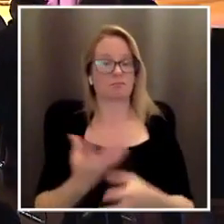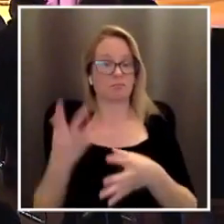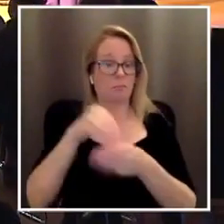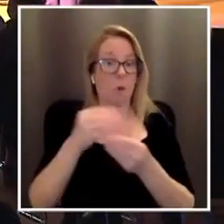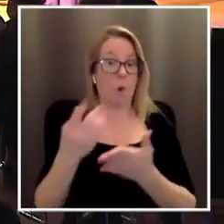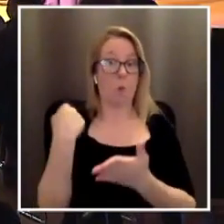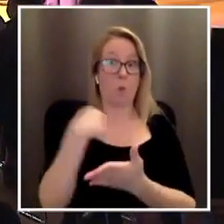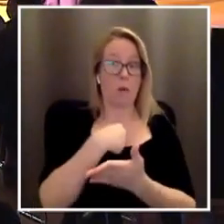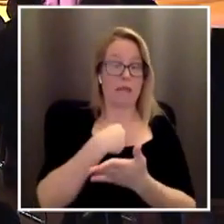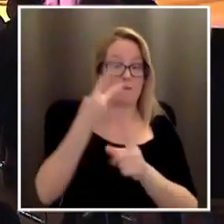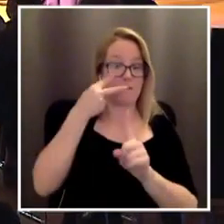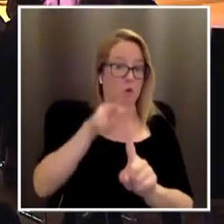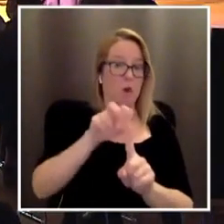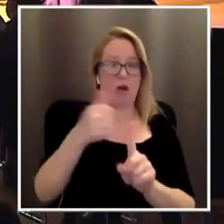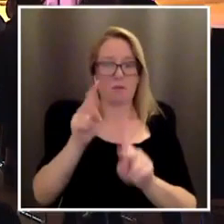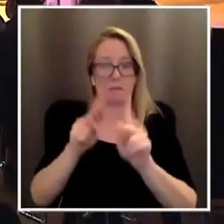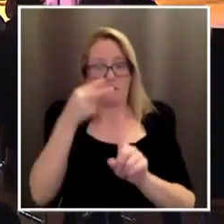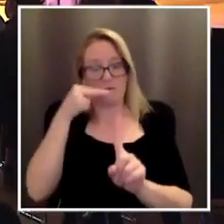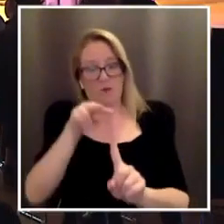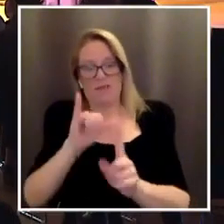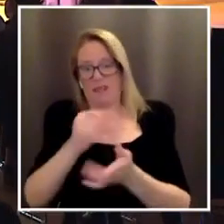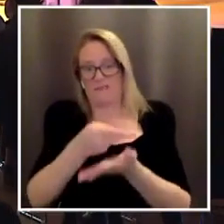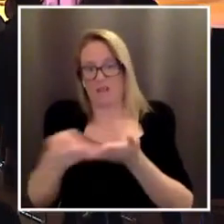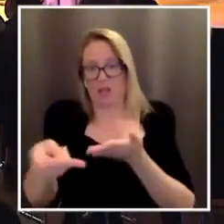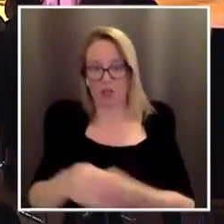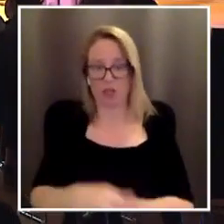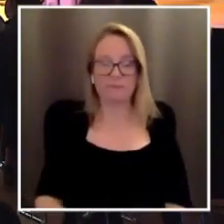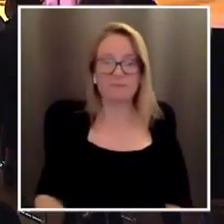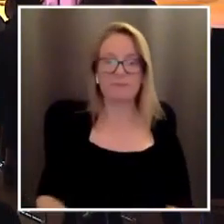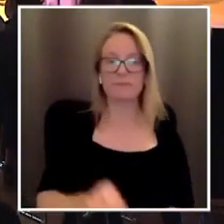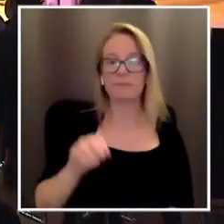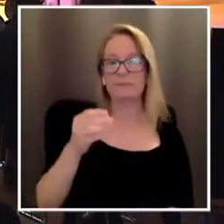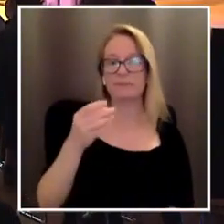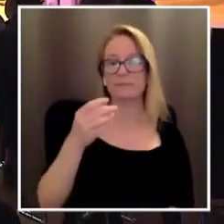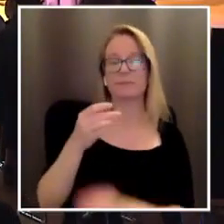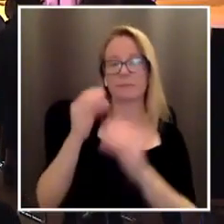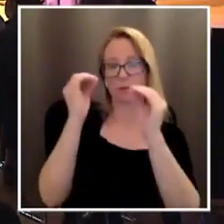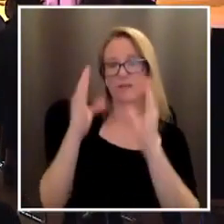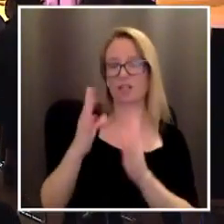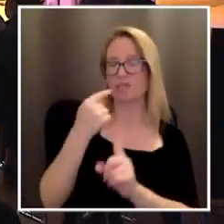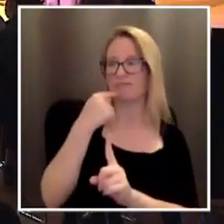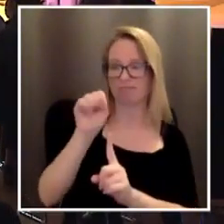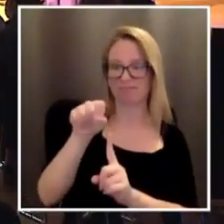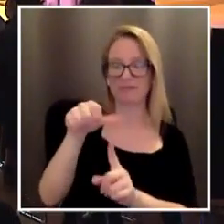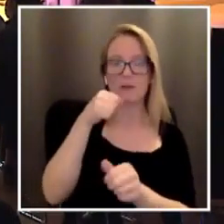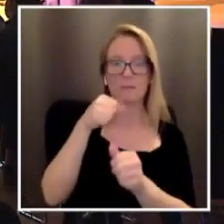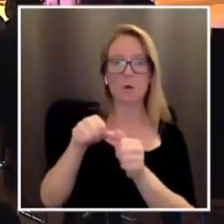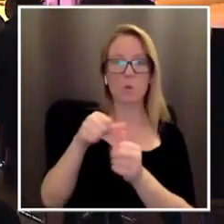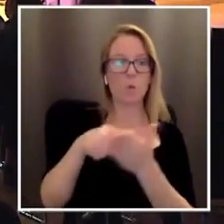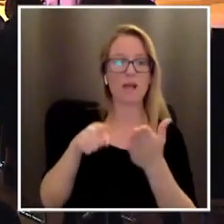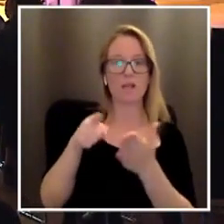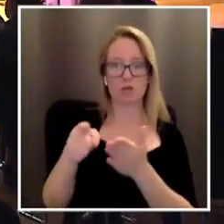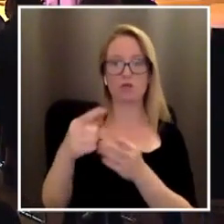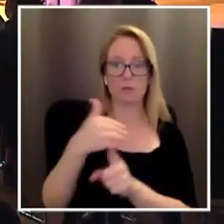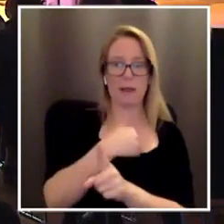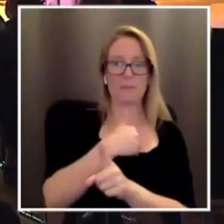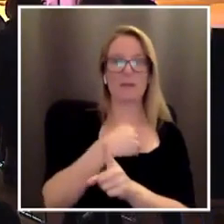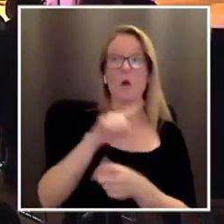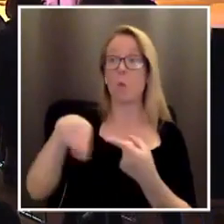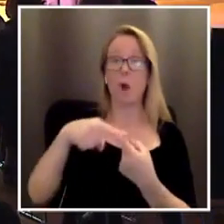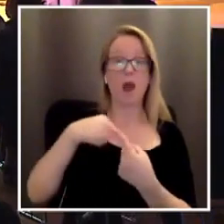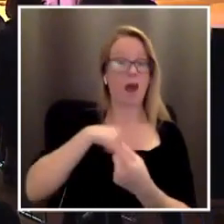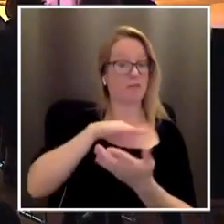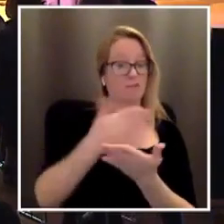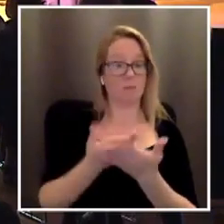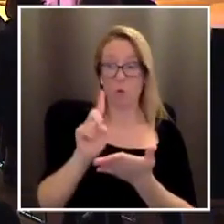as failure. Yeah. What I'm reminded of, and you've heard me say this before, the fact is, when I get to wherever